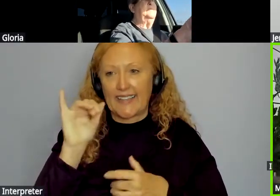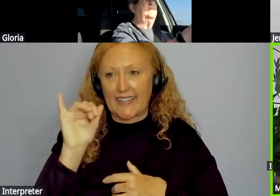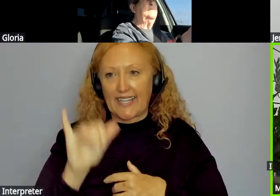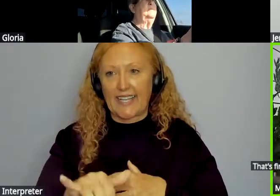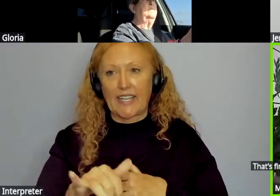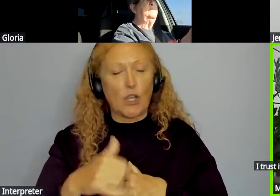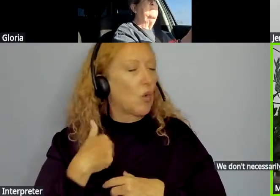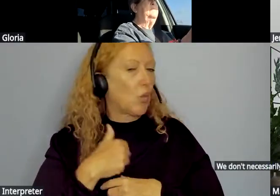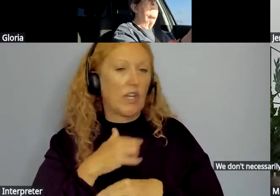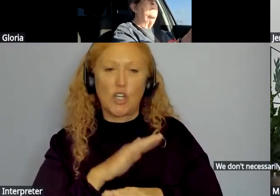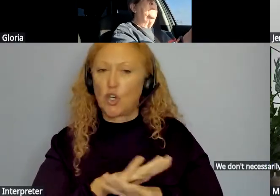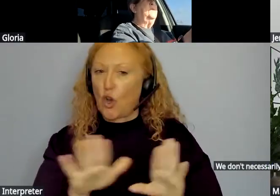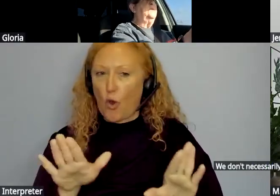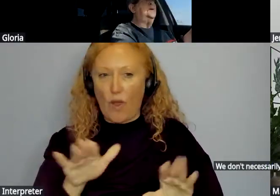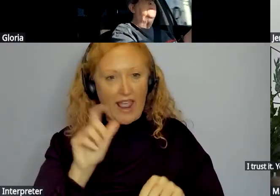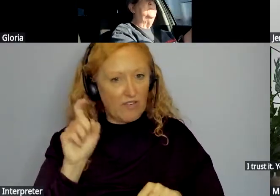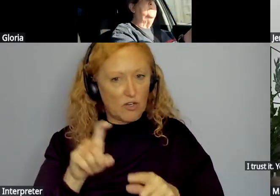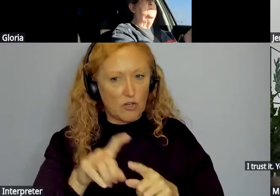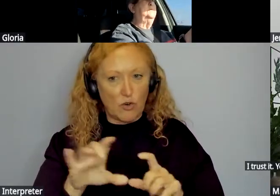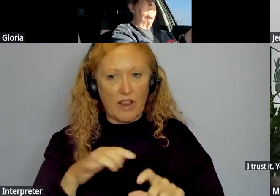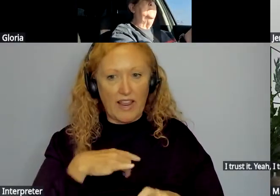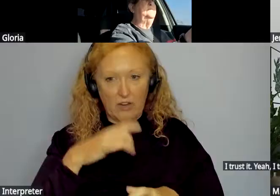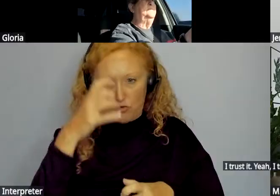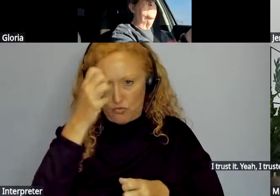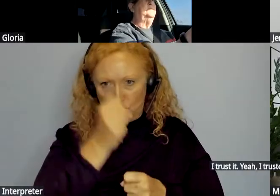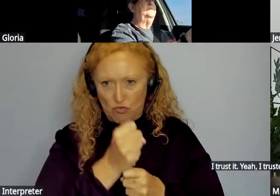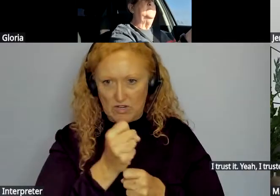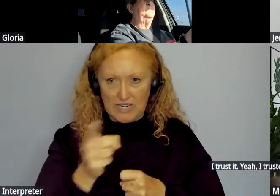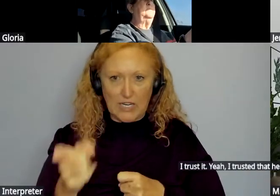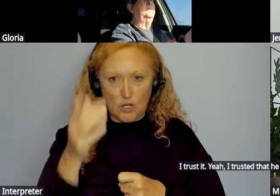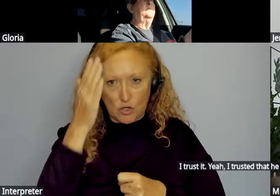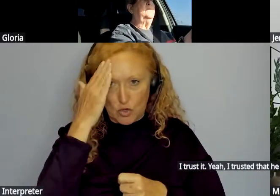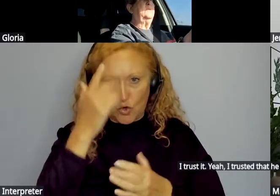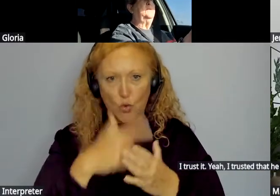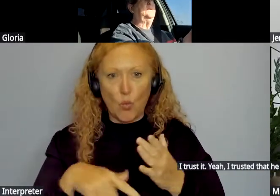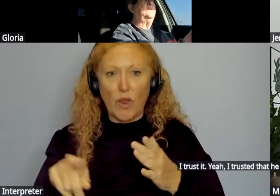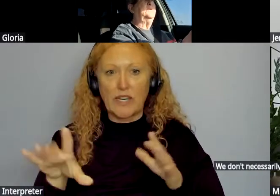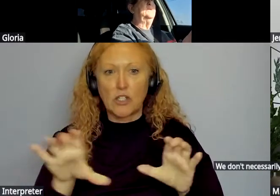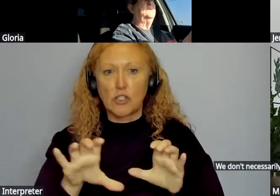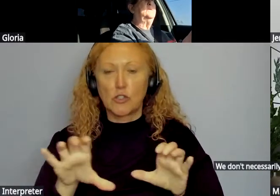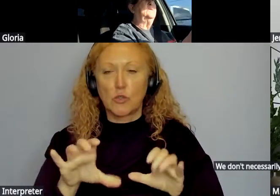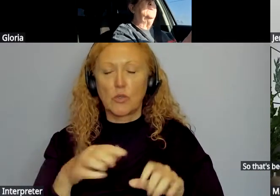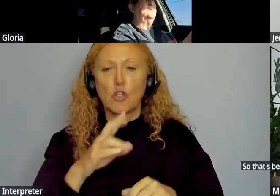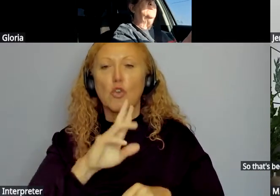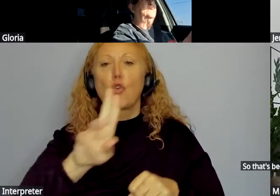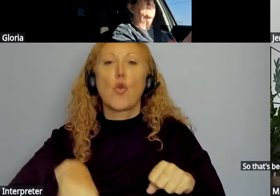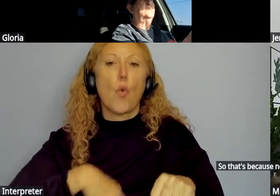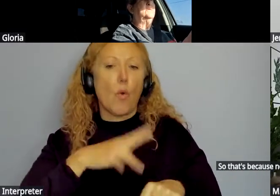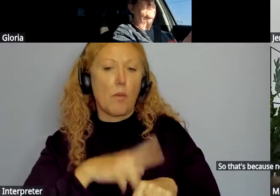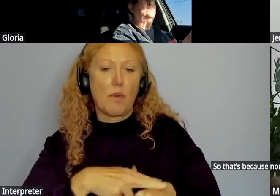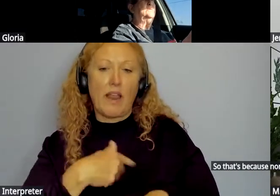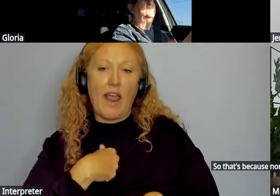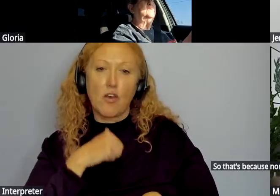do it. yeah, I trusted that he knew what he was doing. So that's because normally I don't.